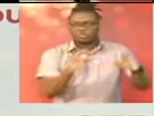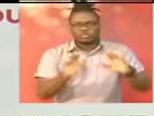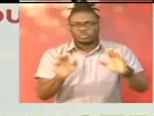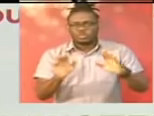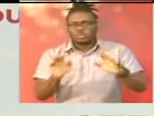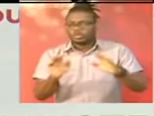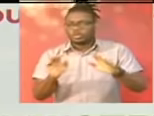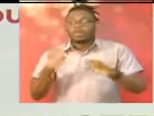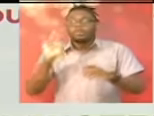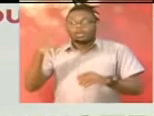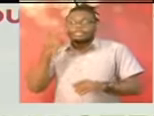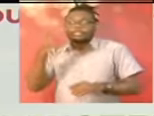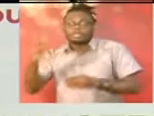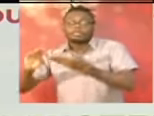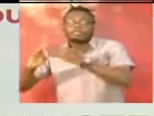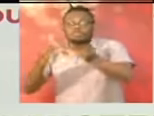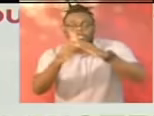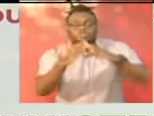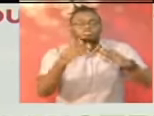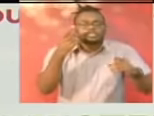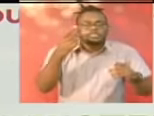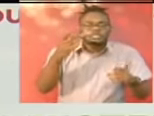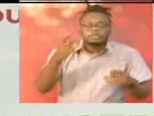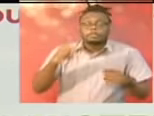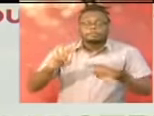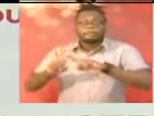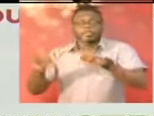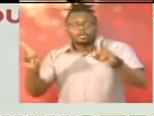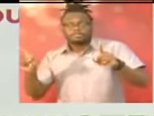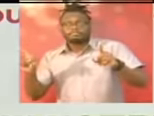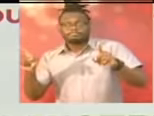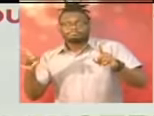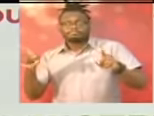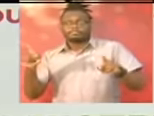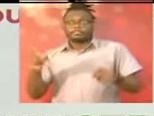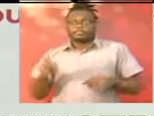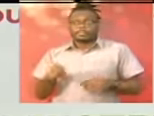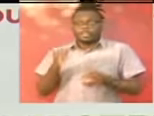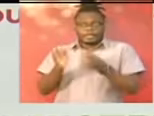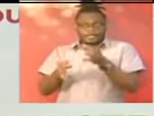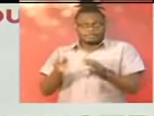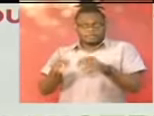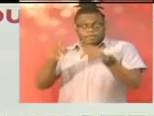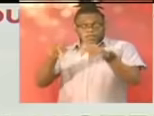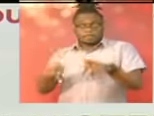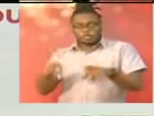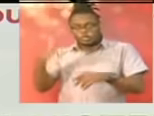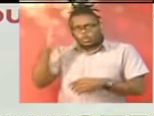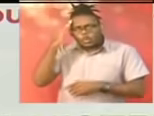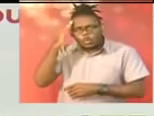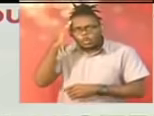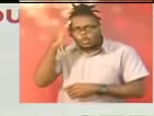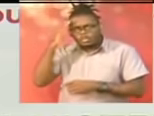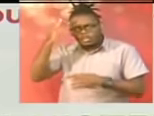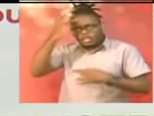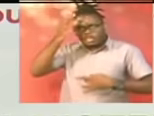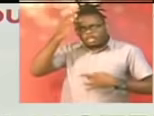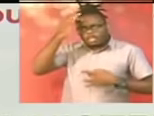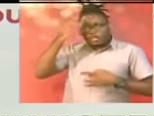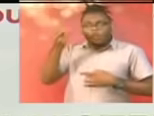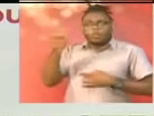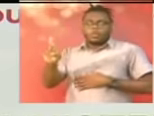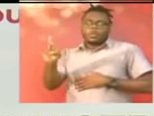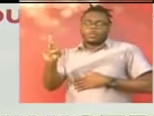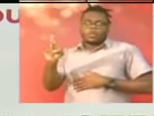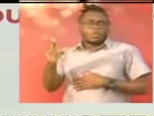the extent to which people are aware of the status, people are aware of the need to self-isolate when they